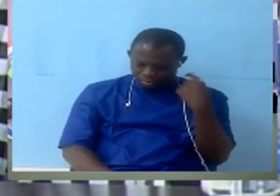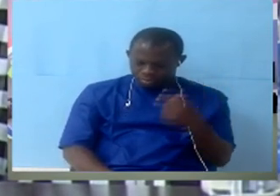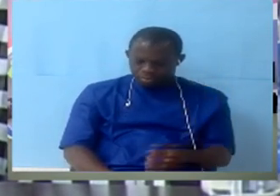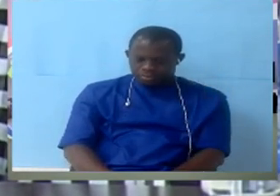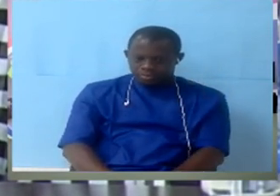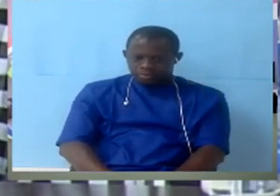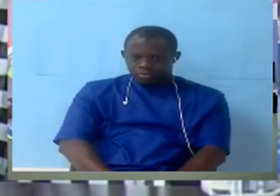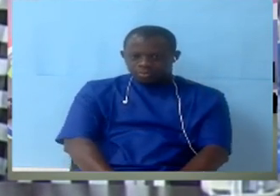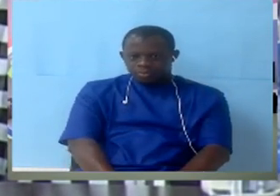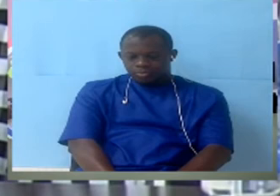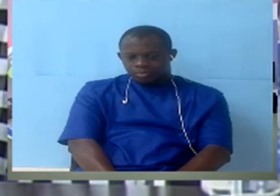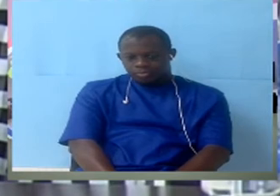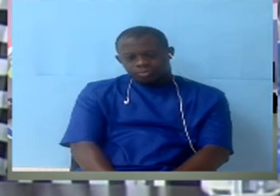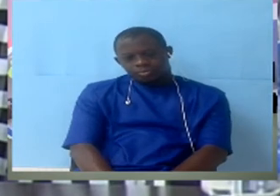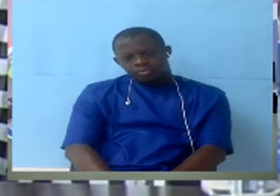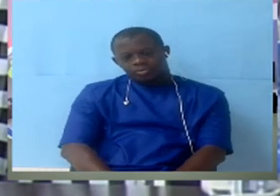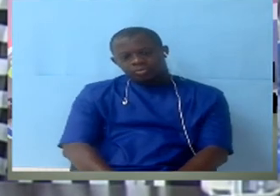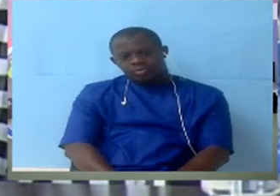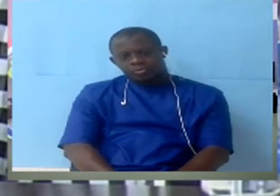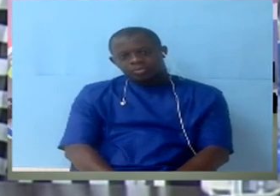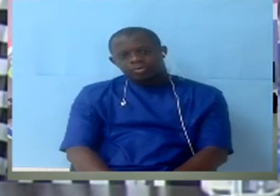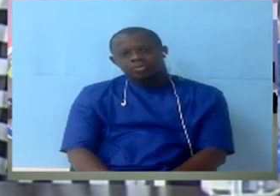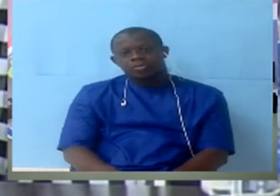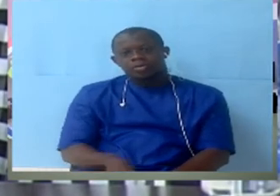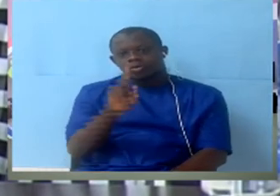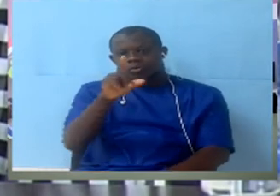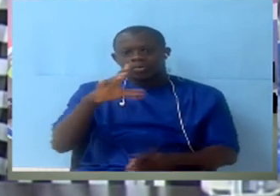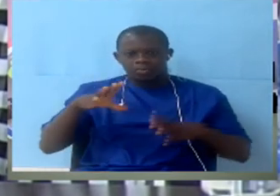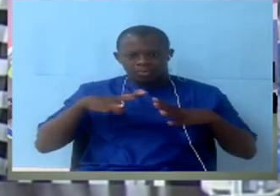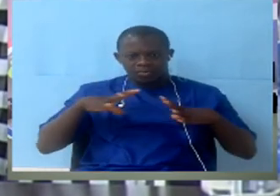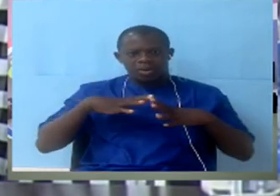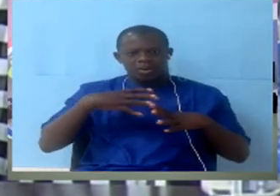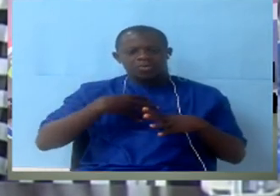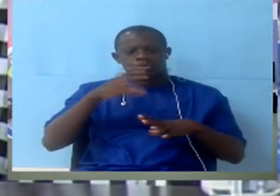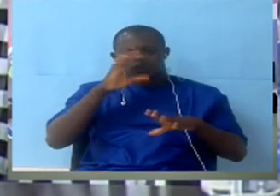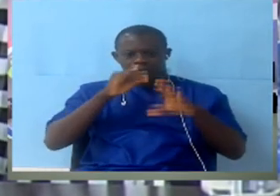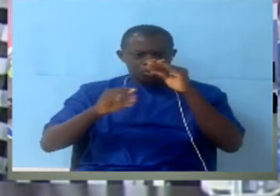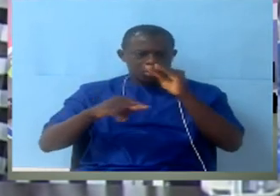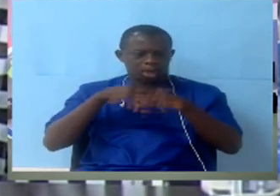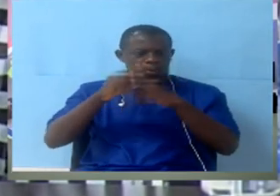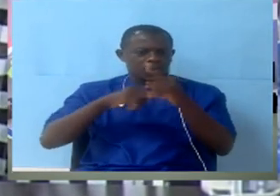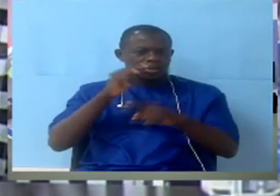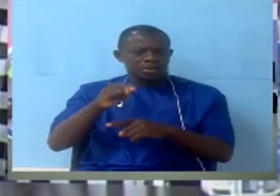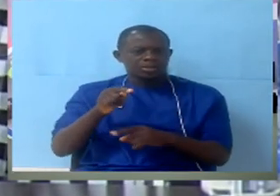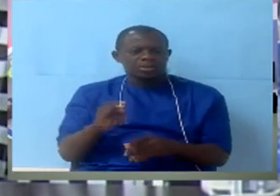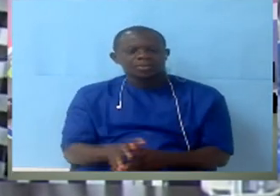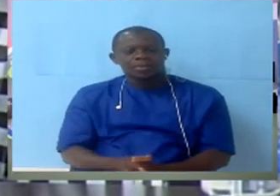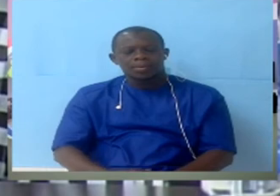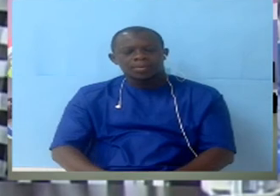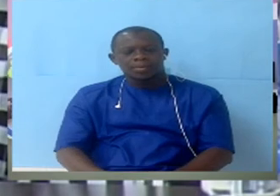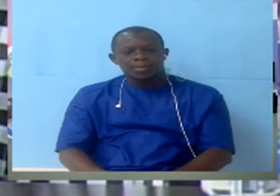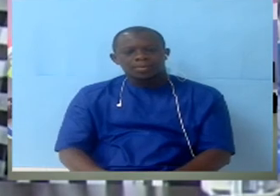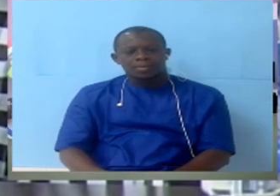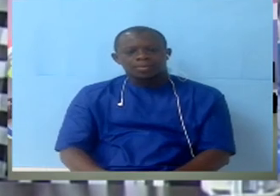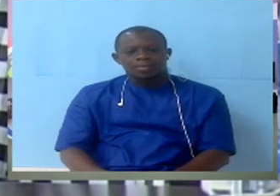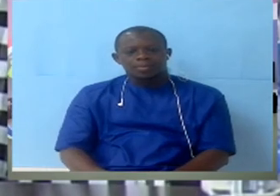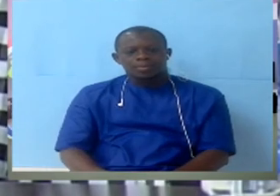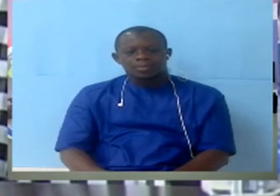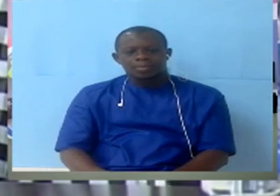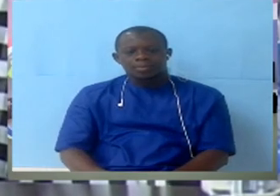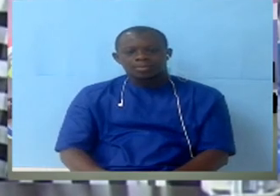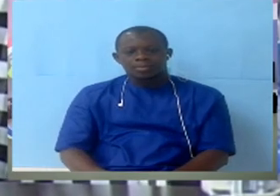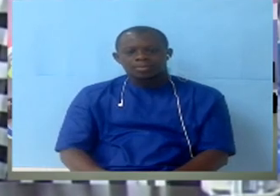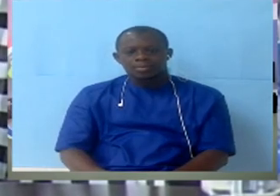fana. Are you ready to talk about this? Be pare re ndabam buruk niye nyin kacha ba. Am be pare le mbake pour